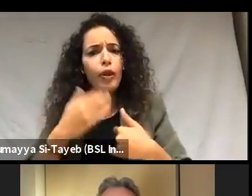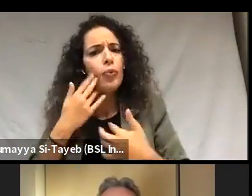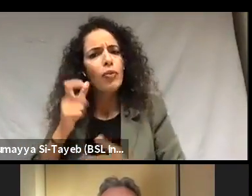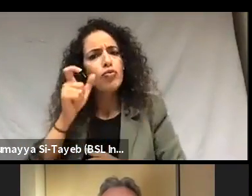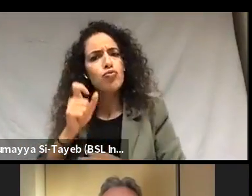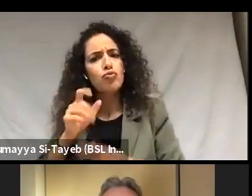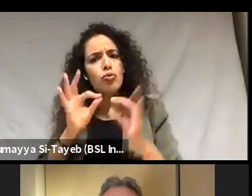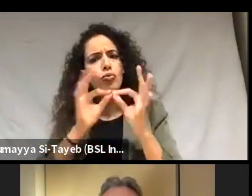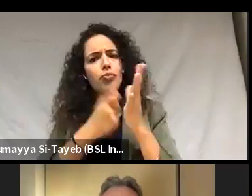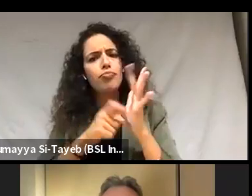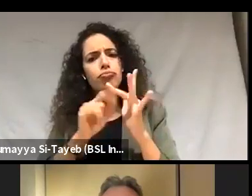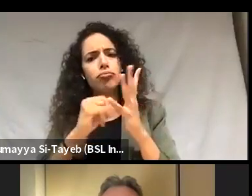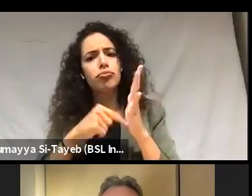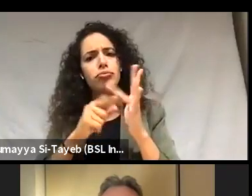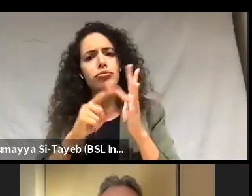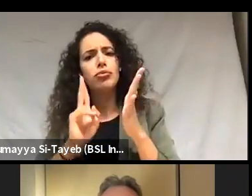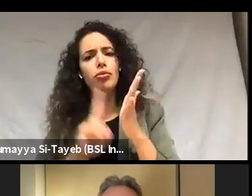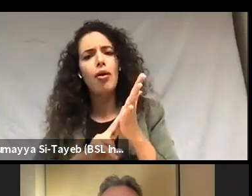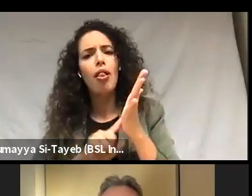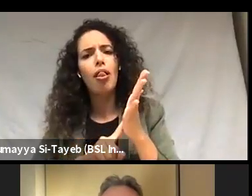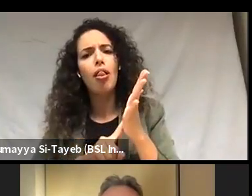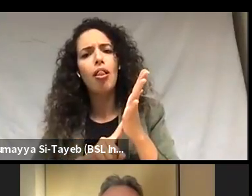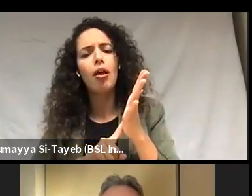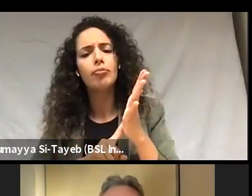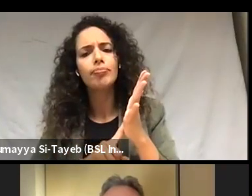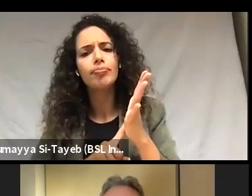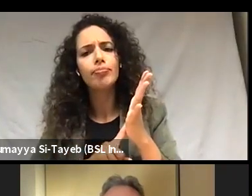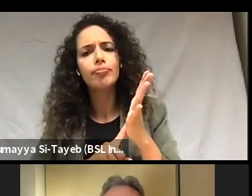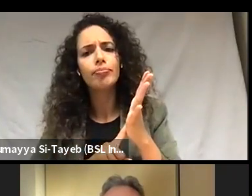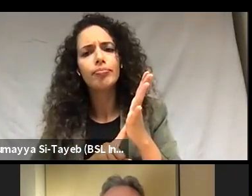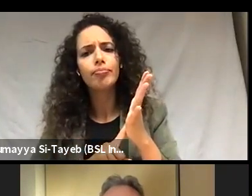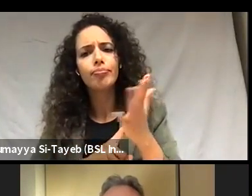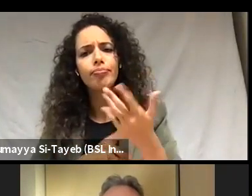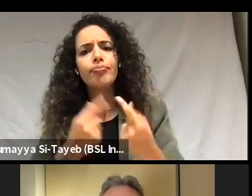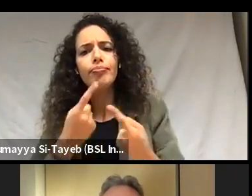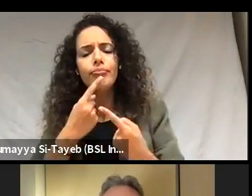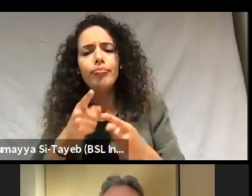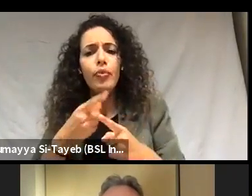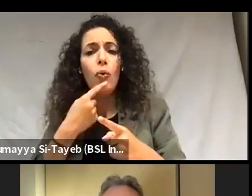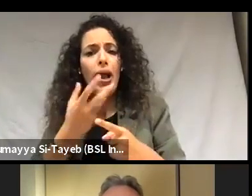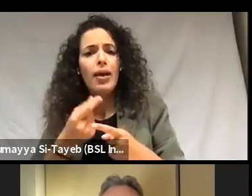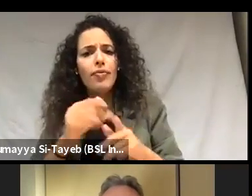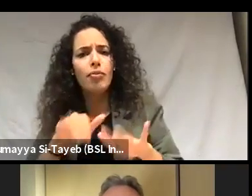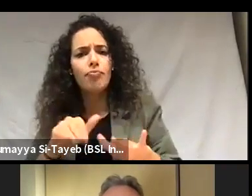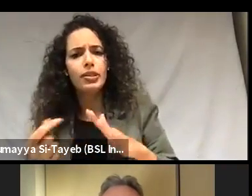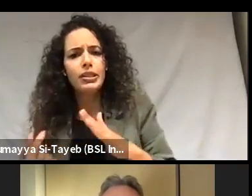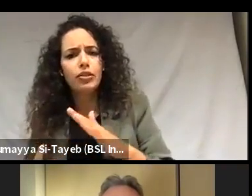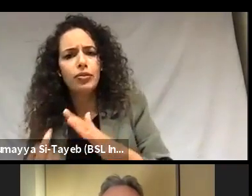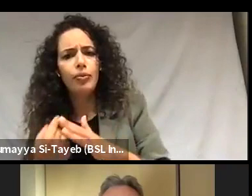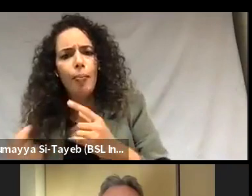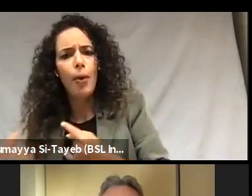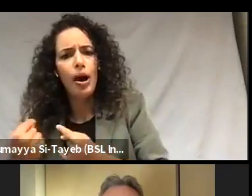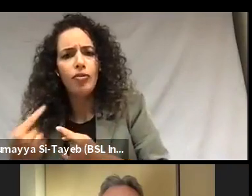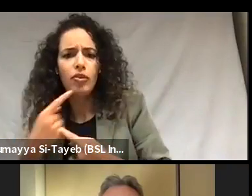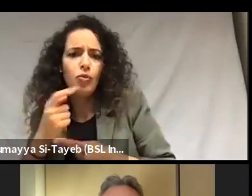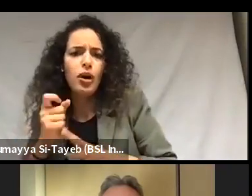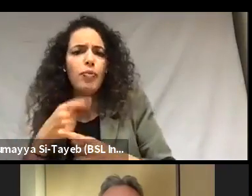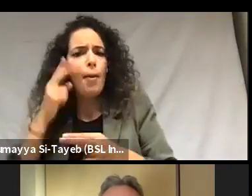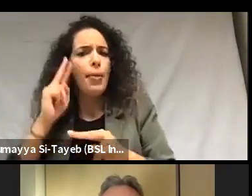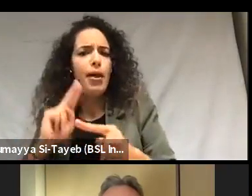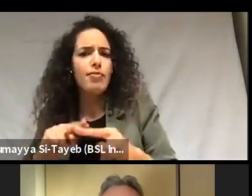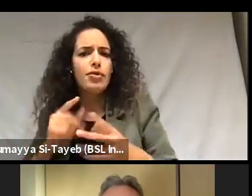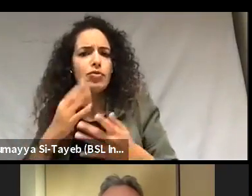and I'm the son of British migrants to New Zealand, and I encountered